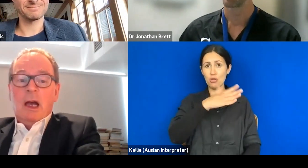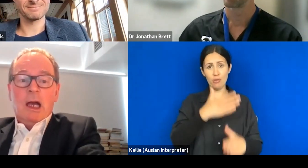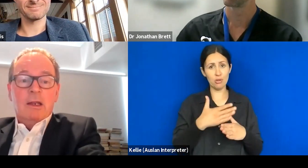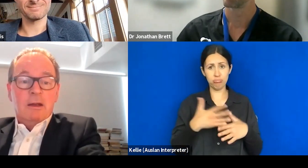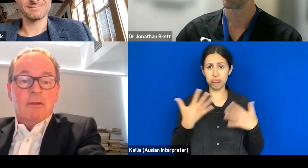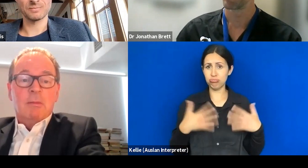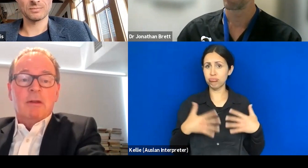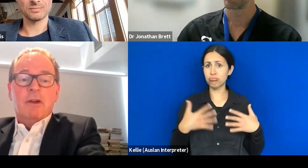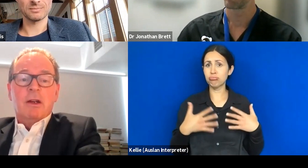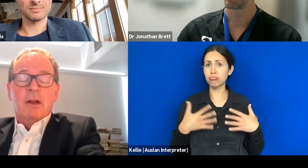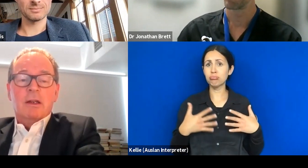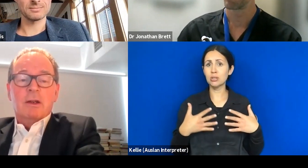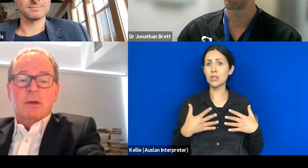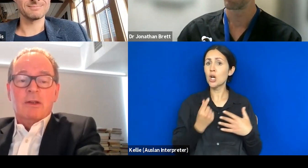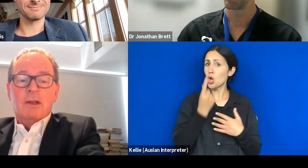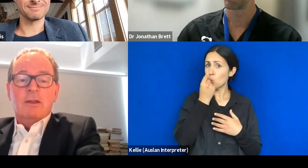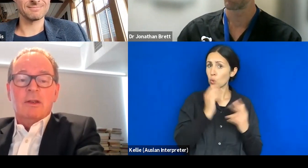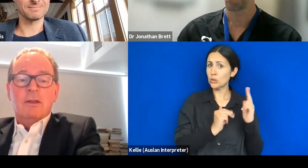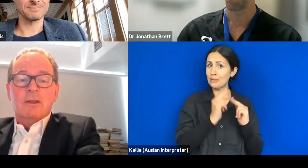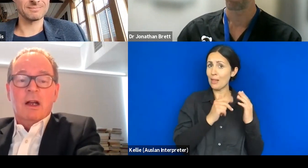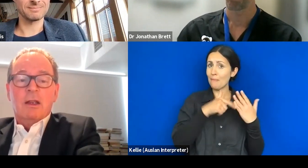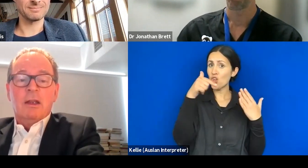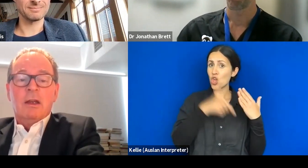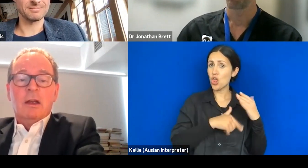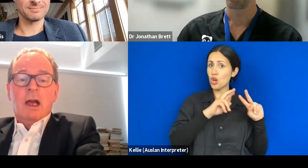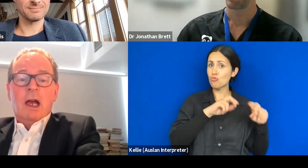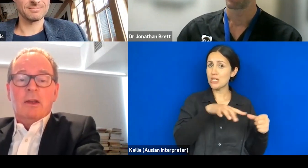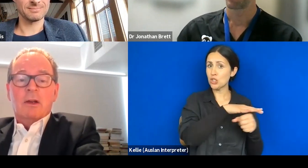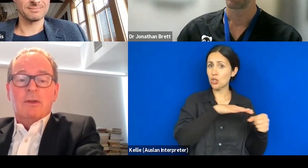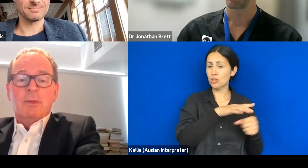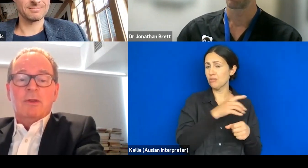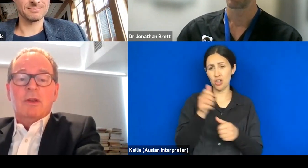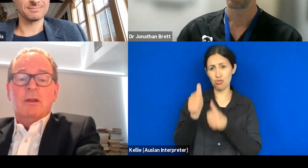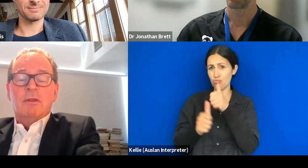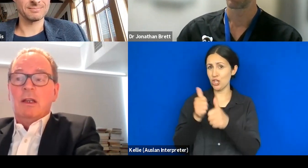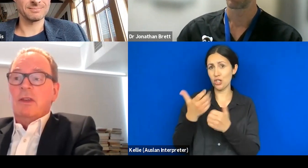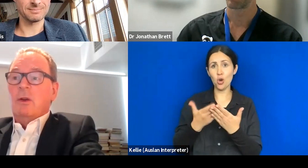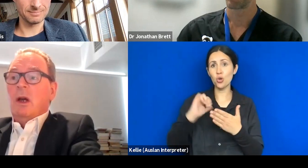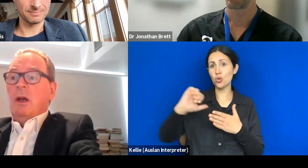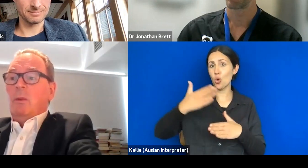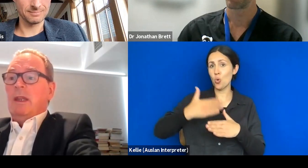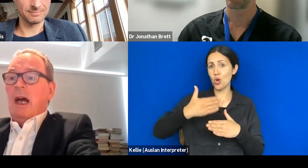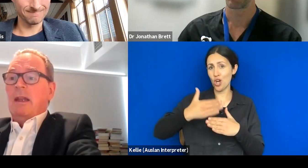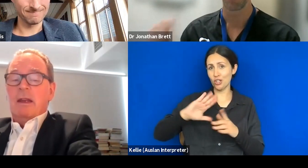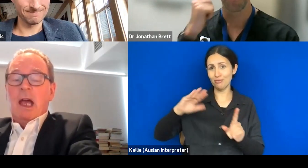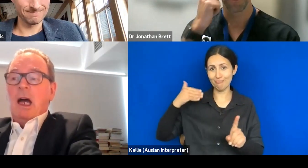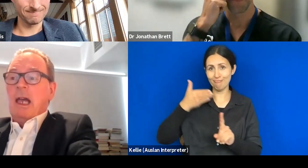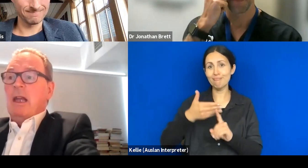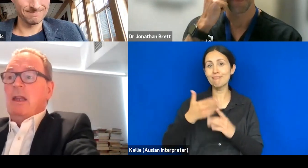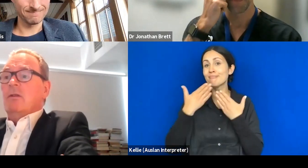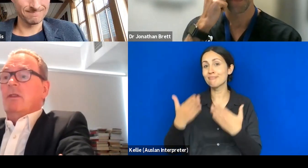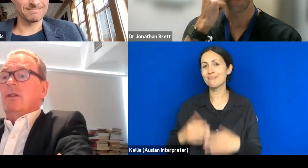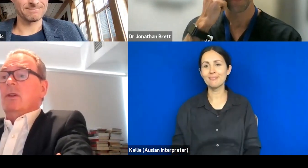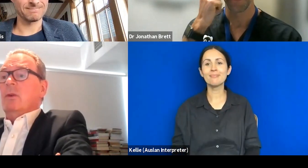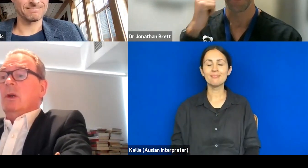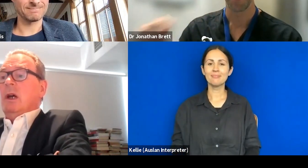capacity to develop it further. And congratulations on your contribution to the field. So with that, I